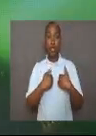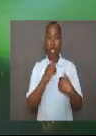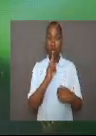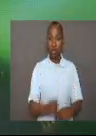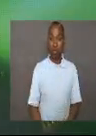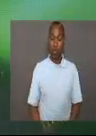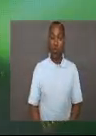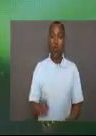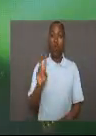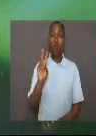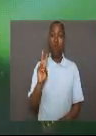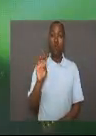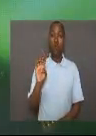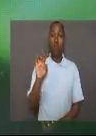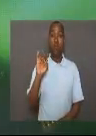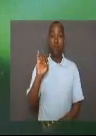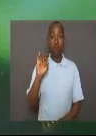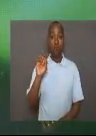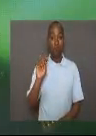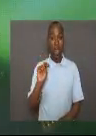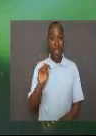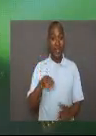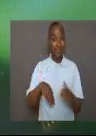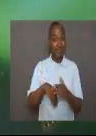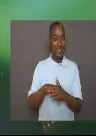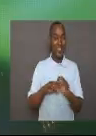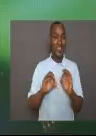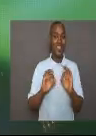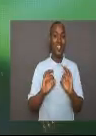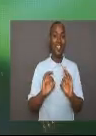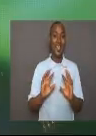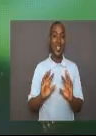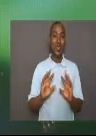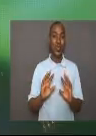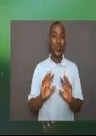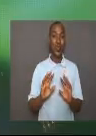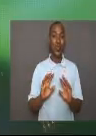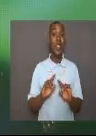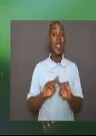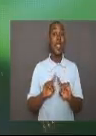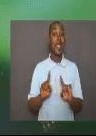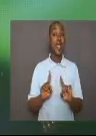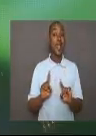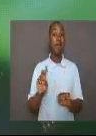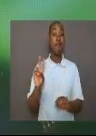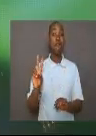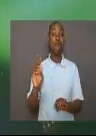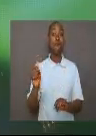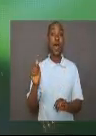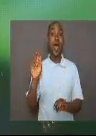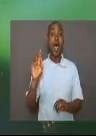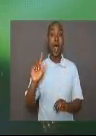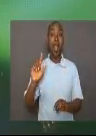Veins do not have a pulse, but they contain valves which prevent the